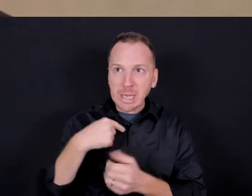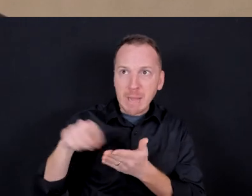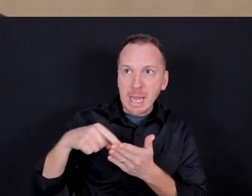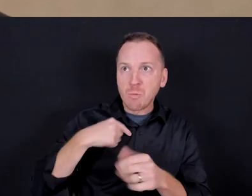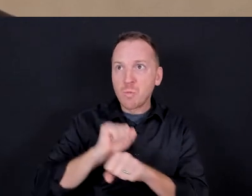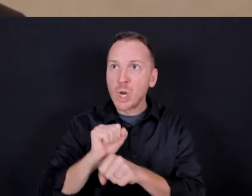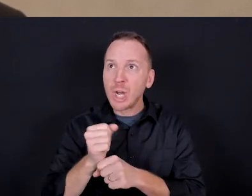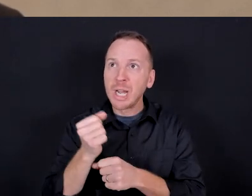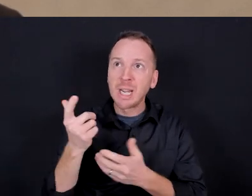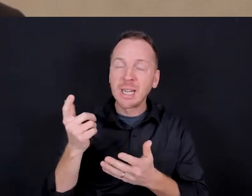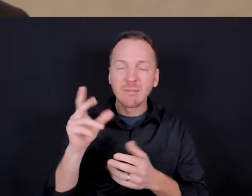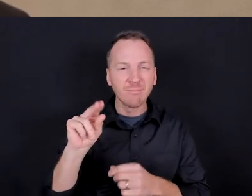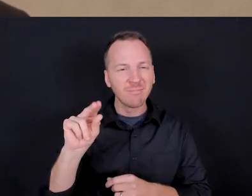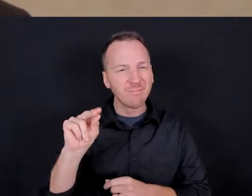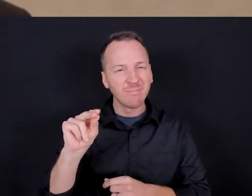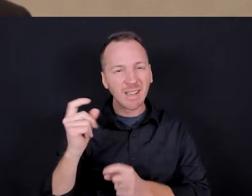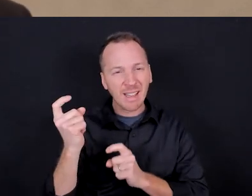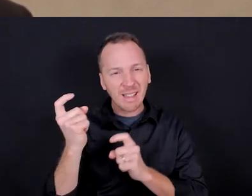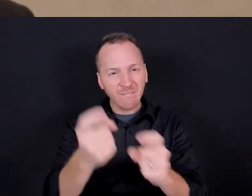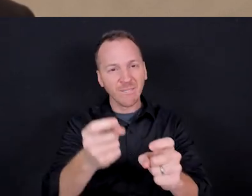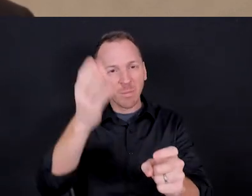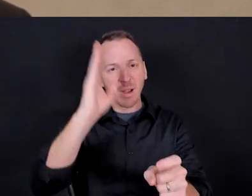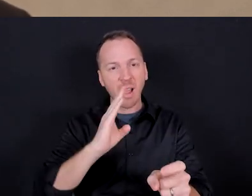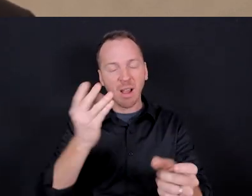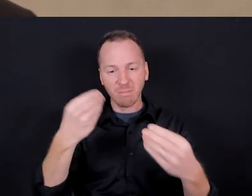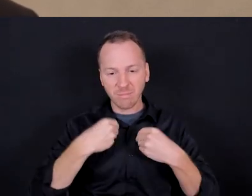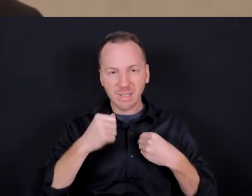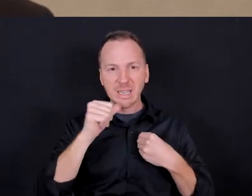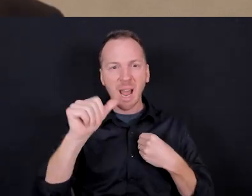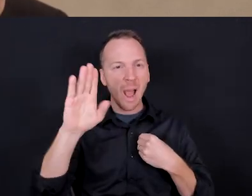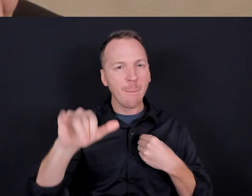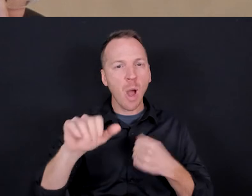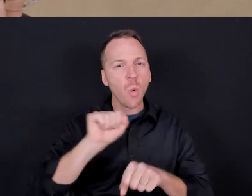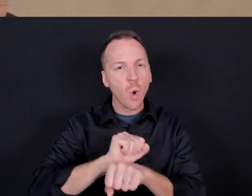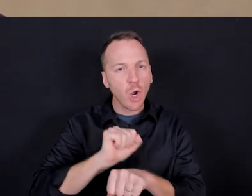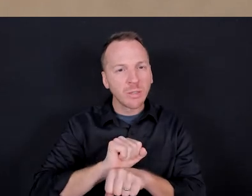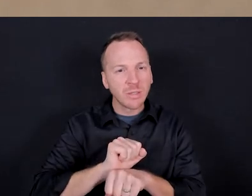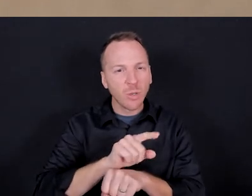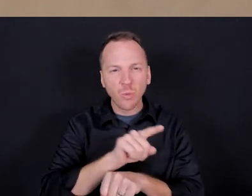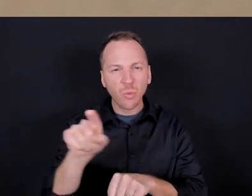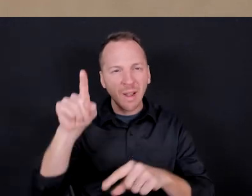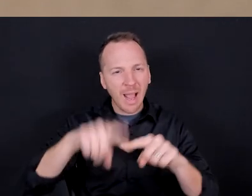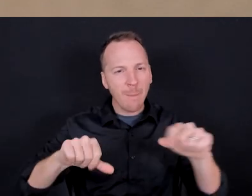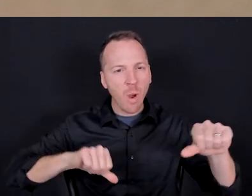we make. It's a gift of God, not by works, so that no one could boast.